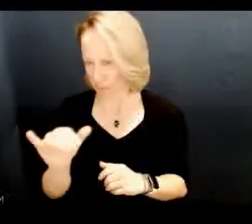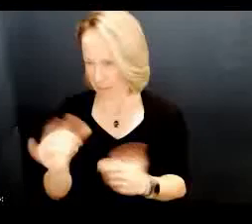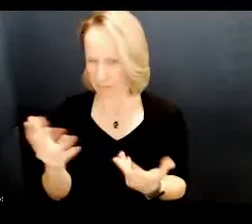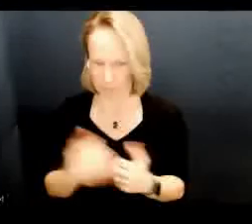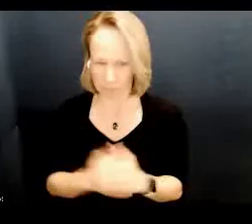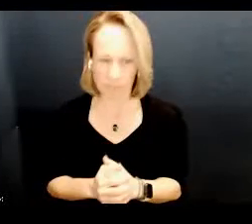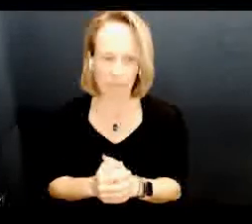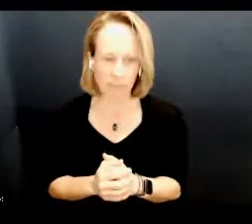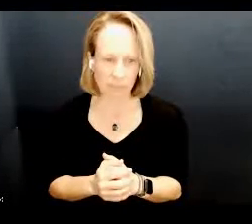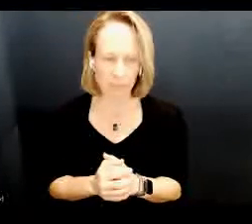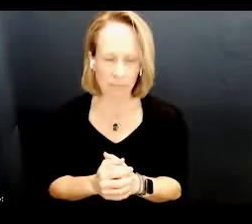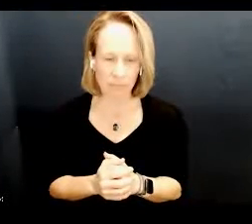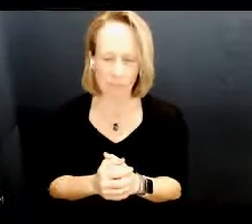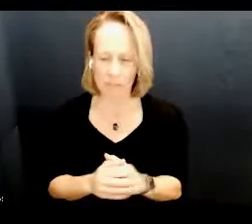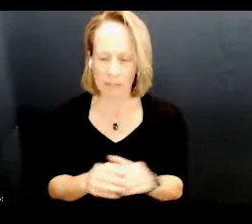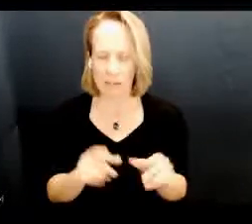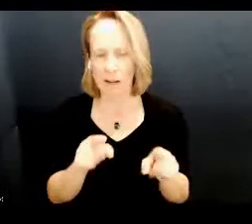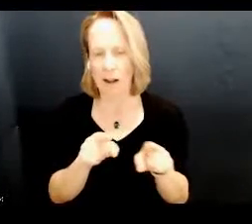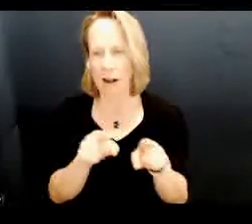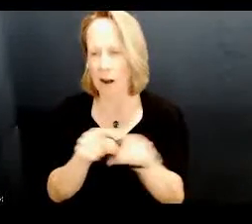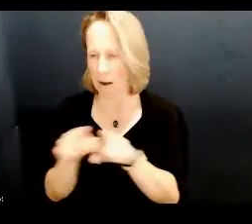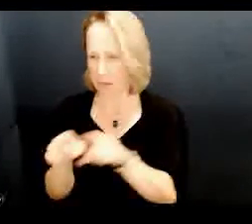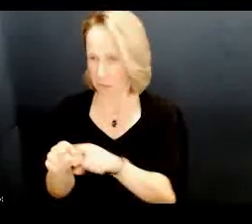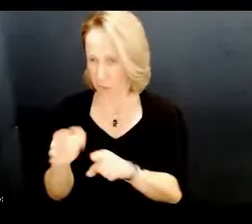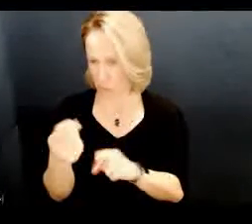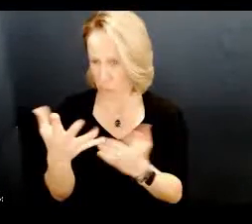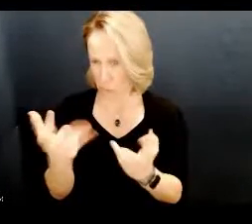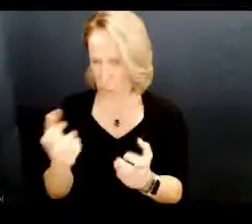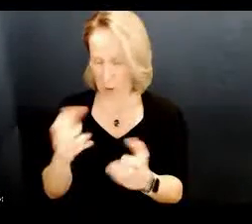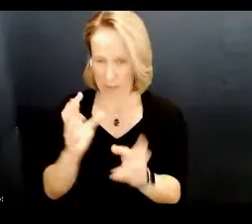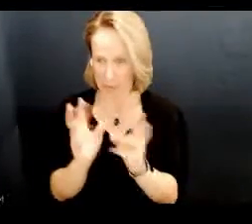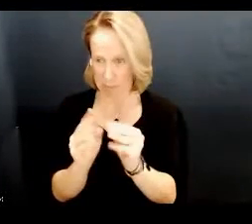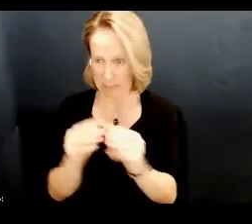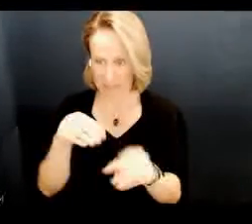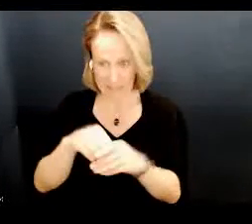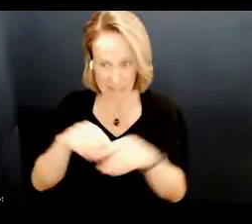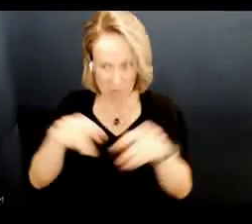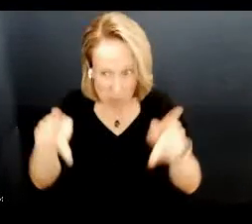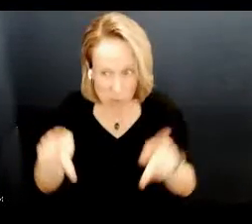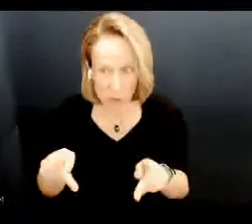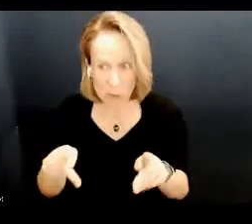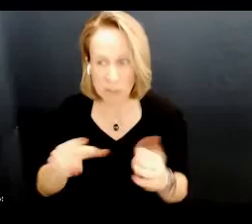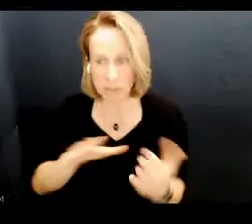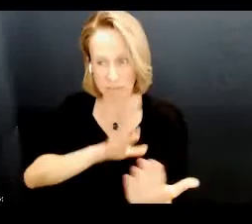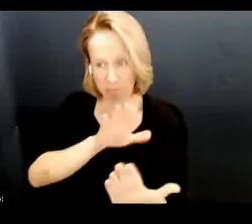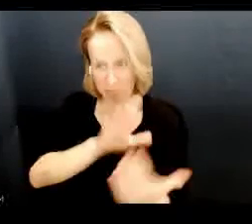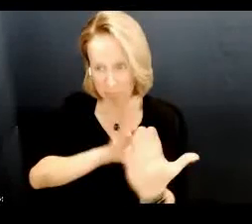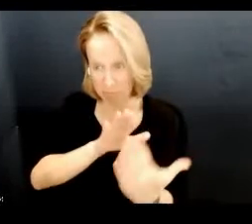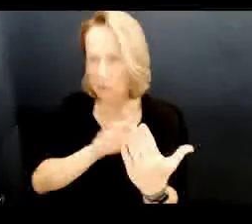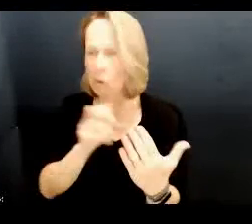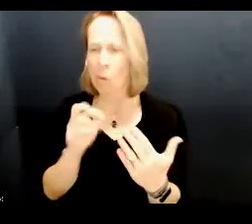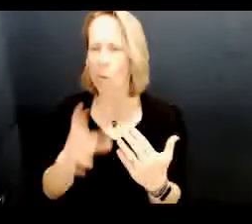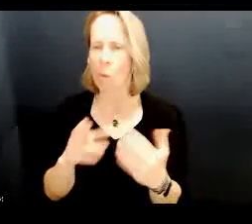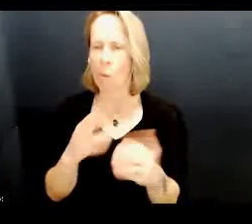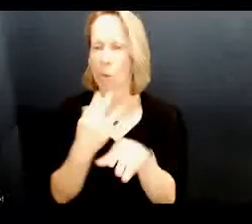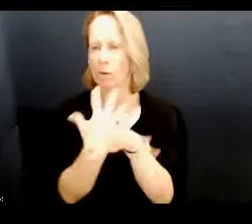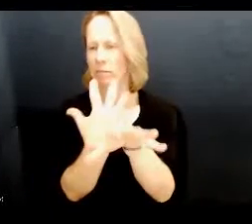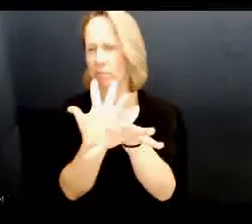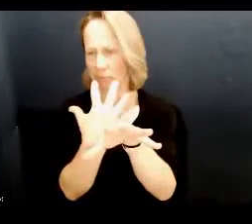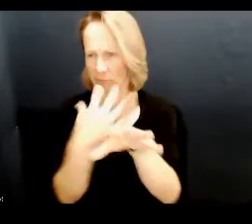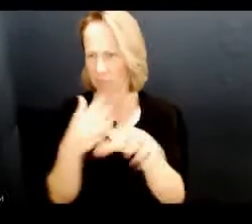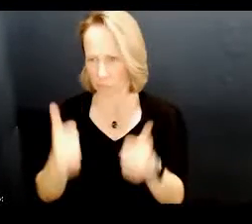keep in mind is, do you want these meetings to be in person or virtual, right? I know with COVID, we've had a lot